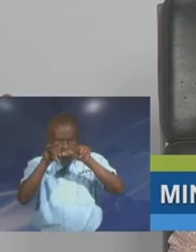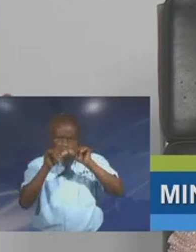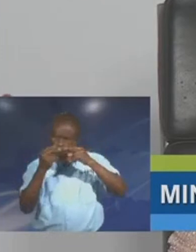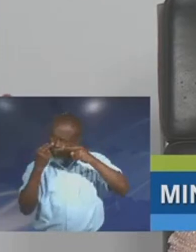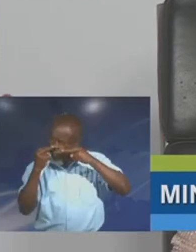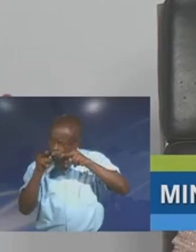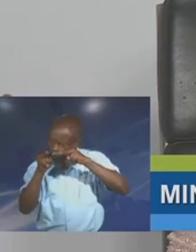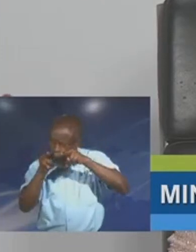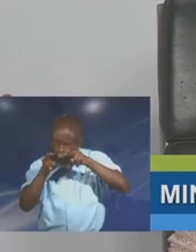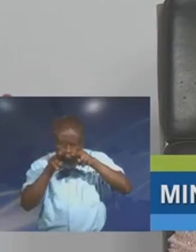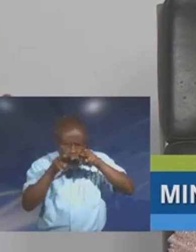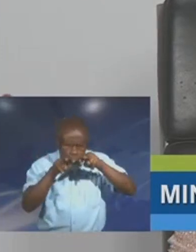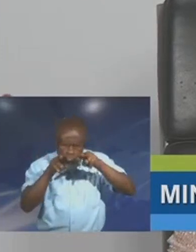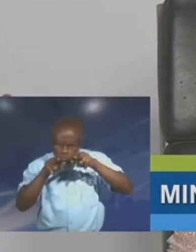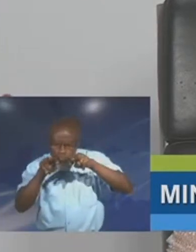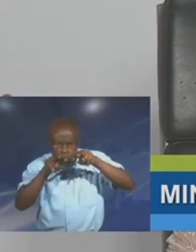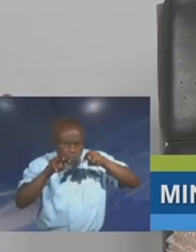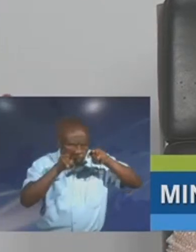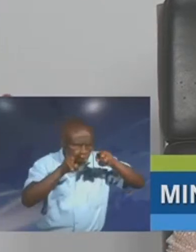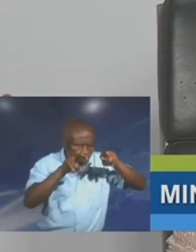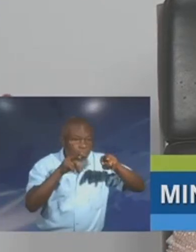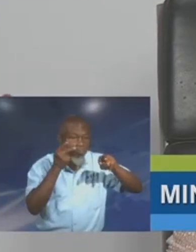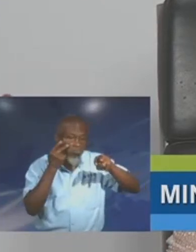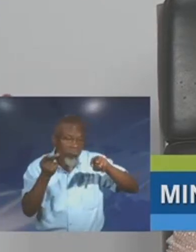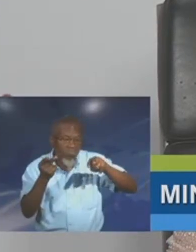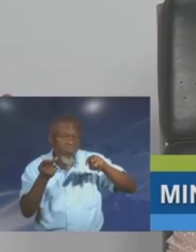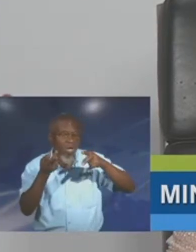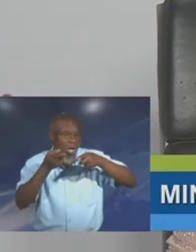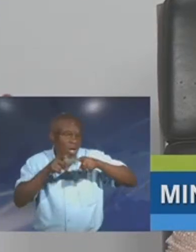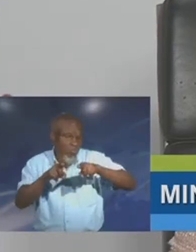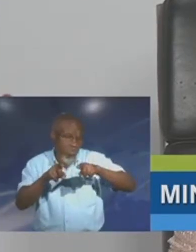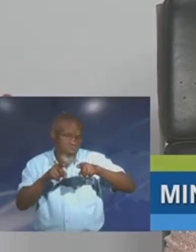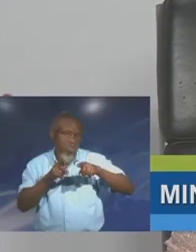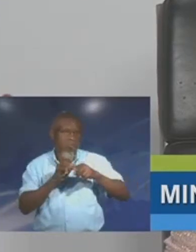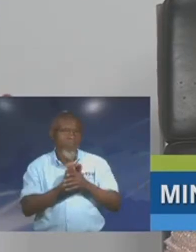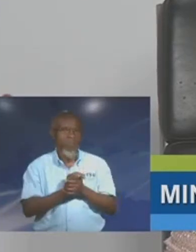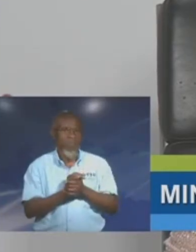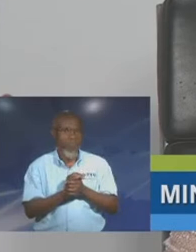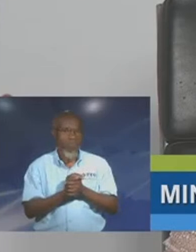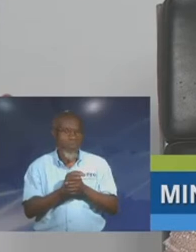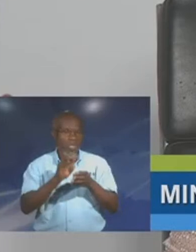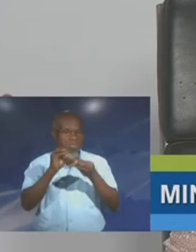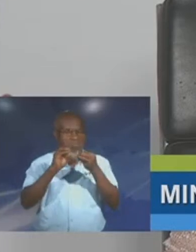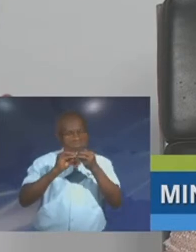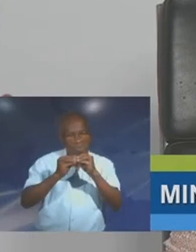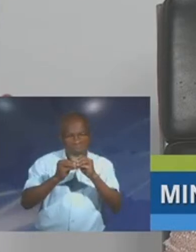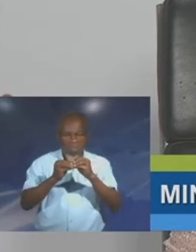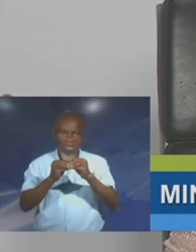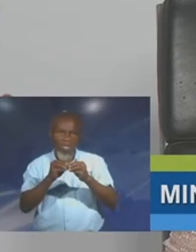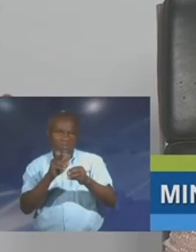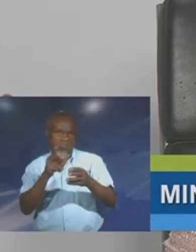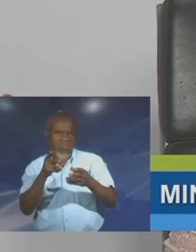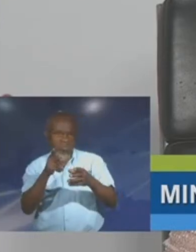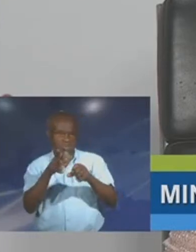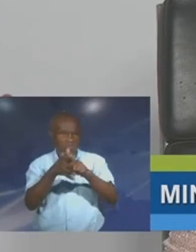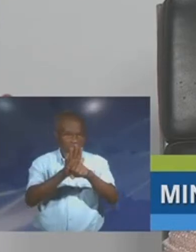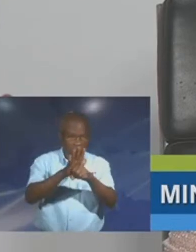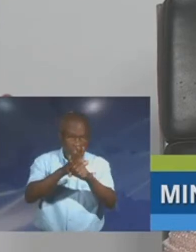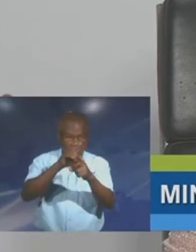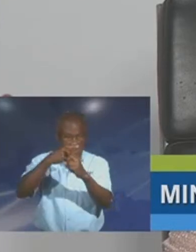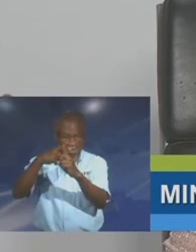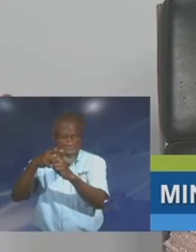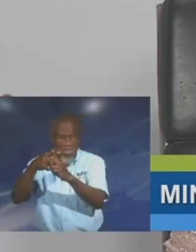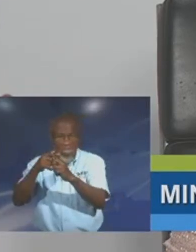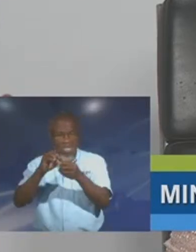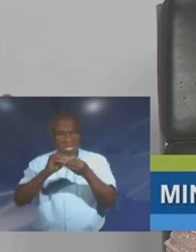several parameters: the number of confirmed COVID positive cases, the accident and emergency admissions for